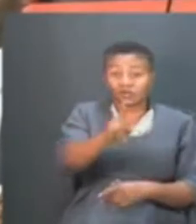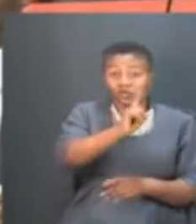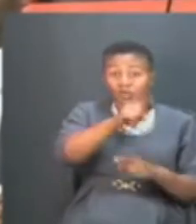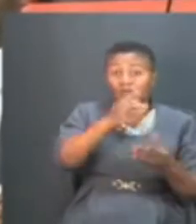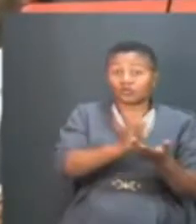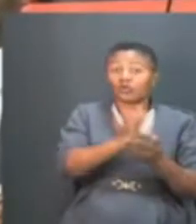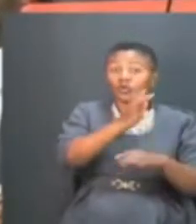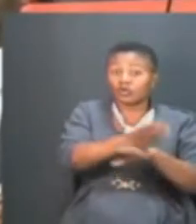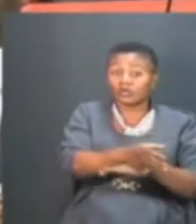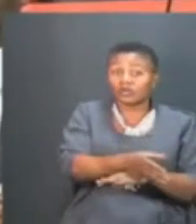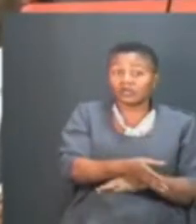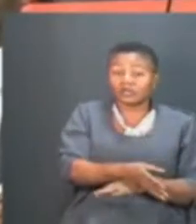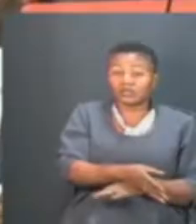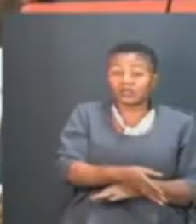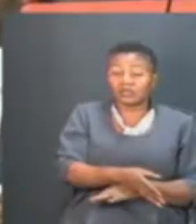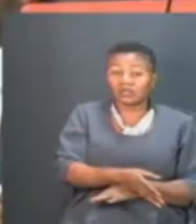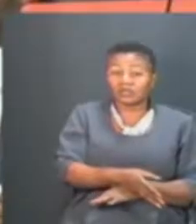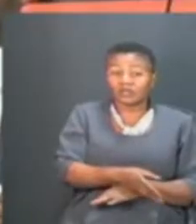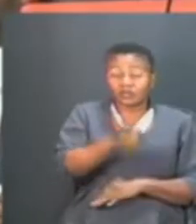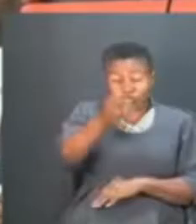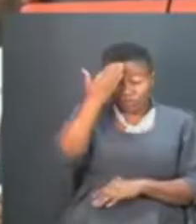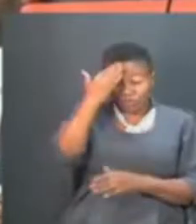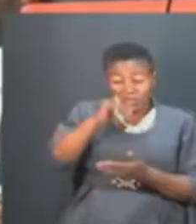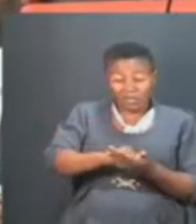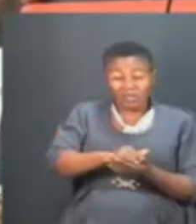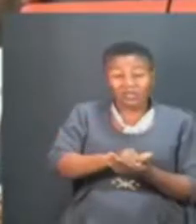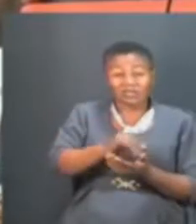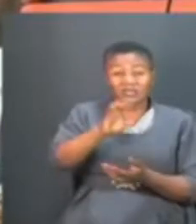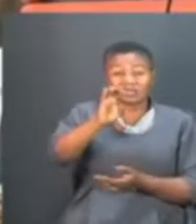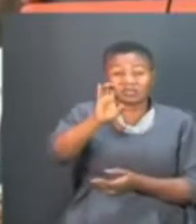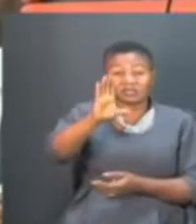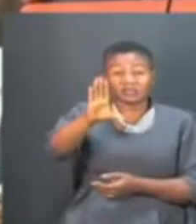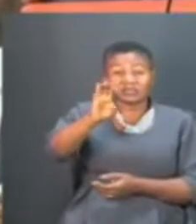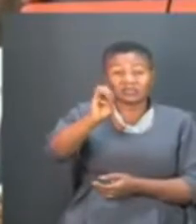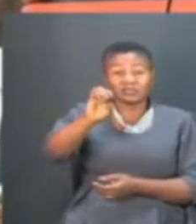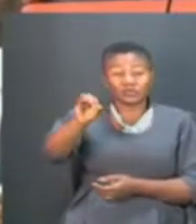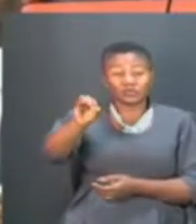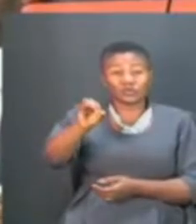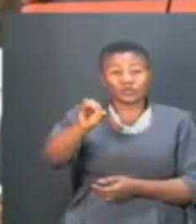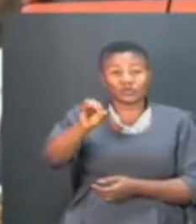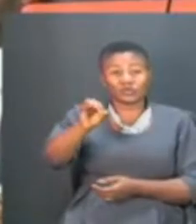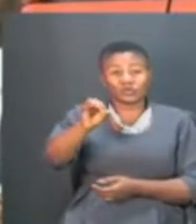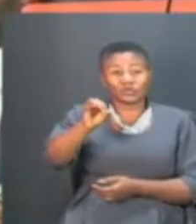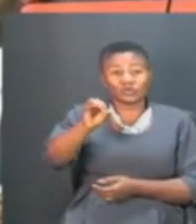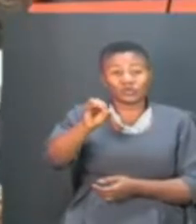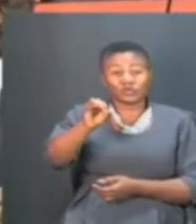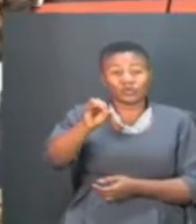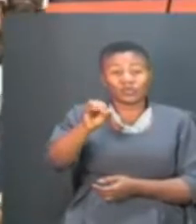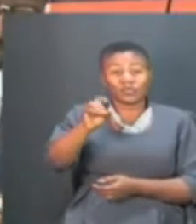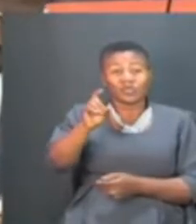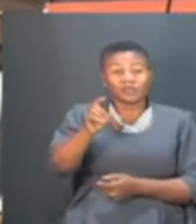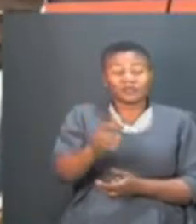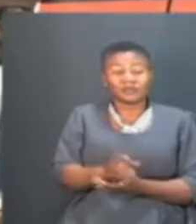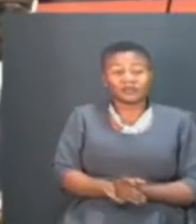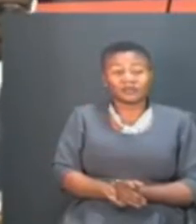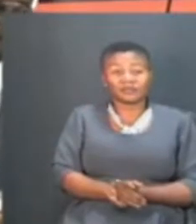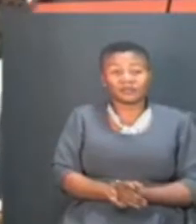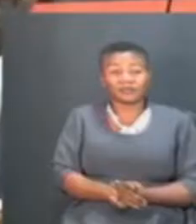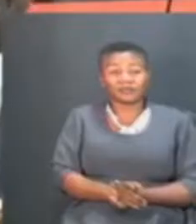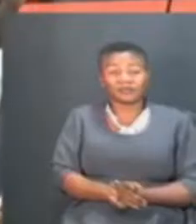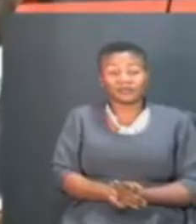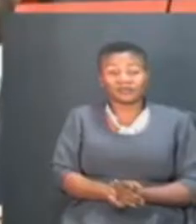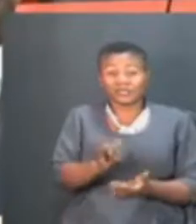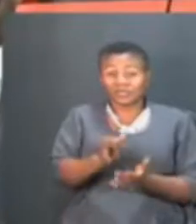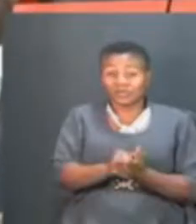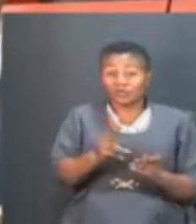that the chief executive takes a new chair covered by plastic to go into the cocoa farm. Is that the way he's intending to